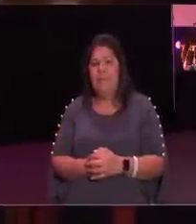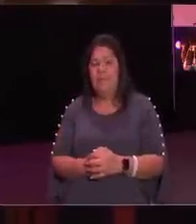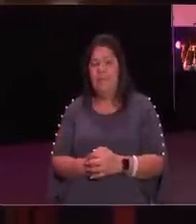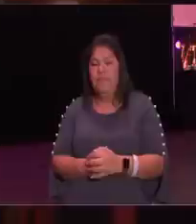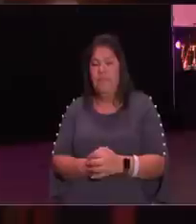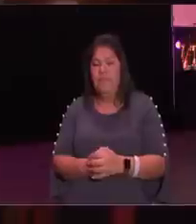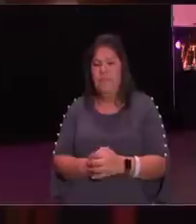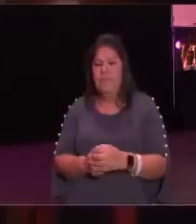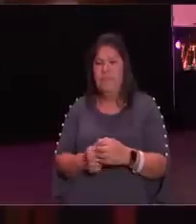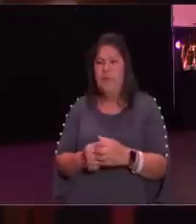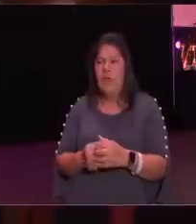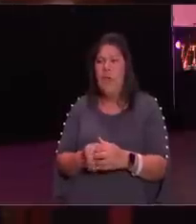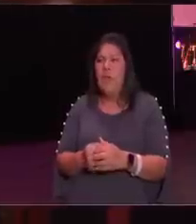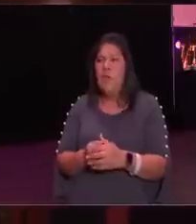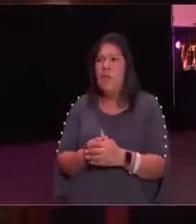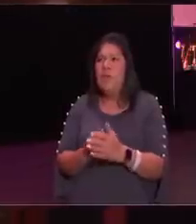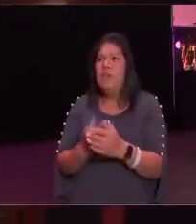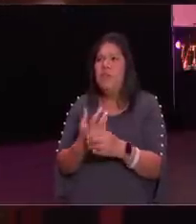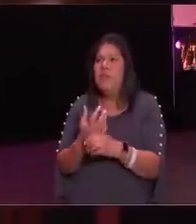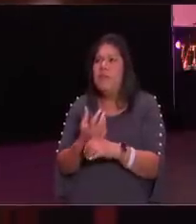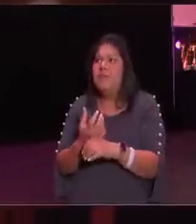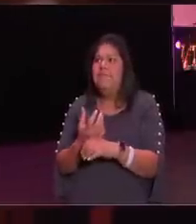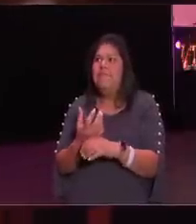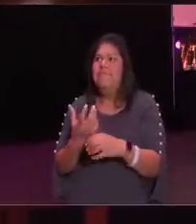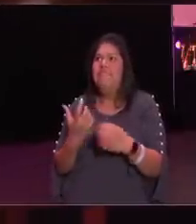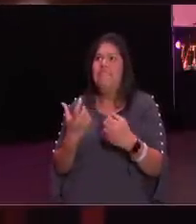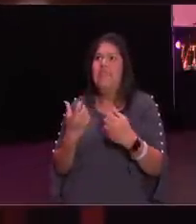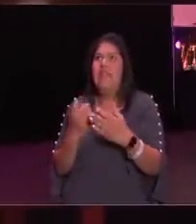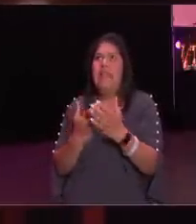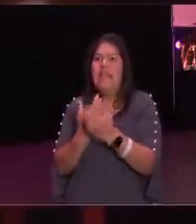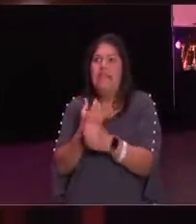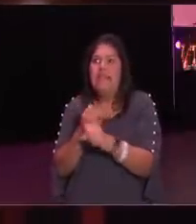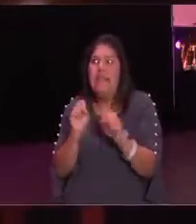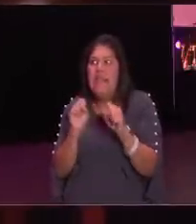We've been in survival mode long enough.